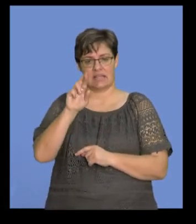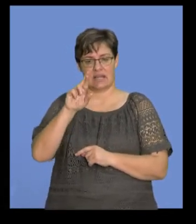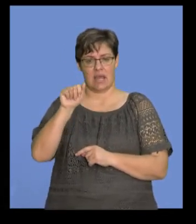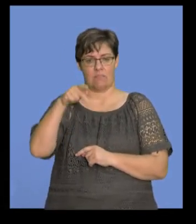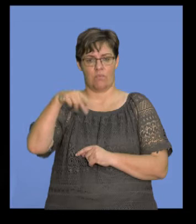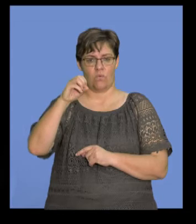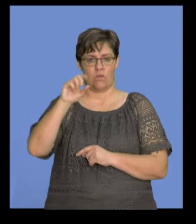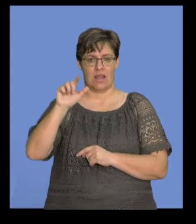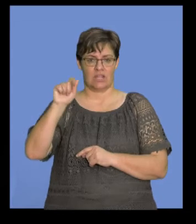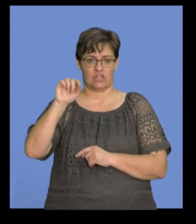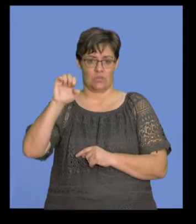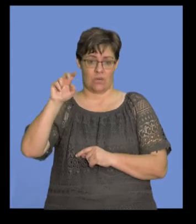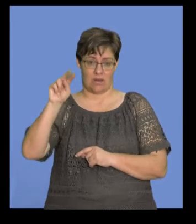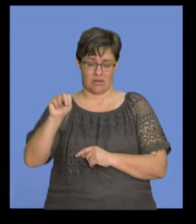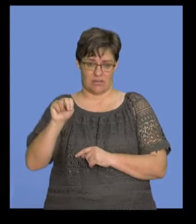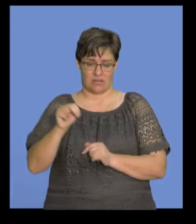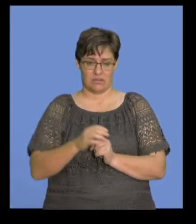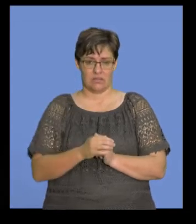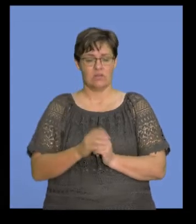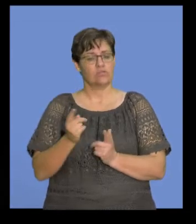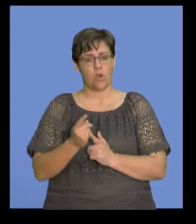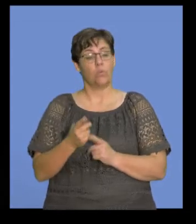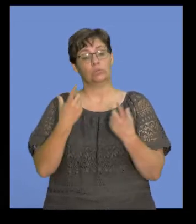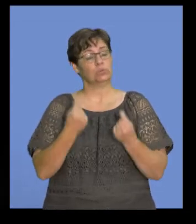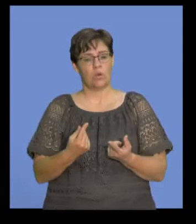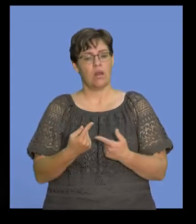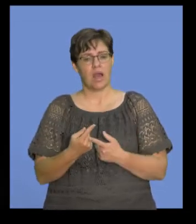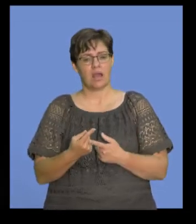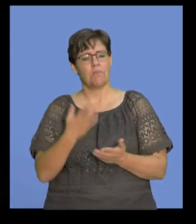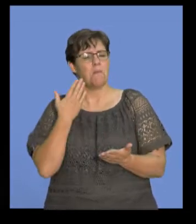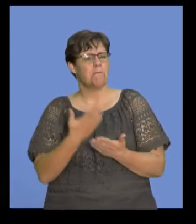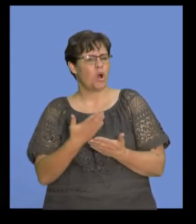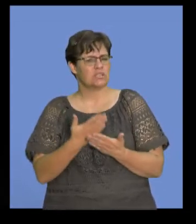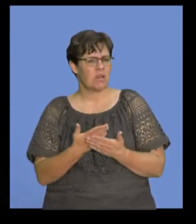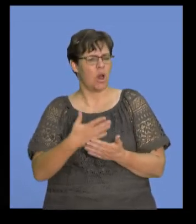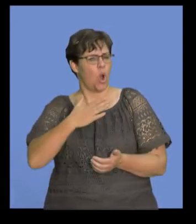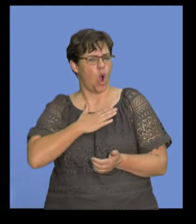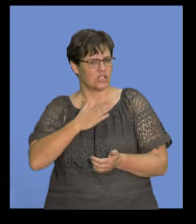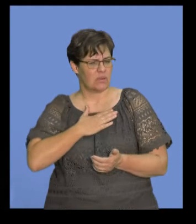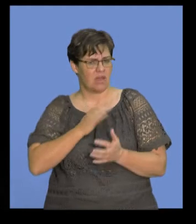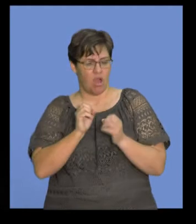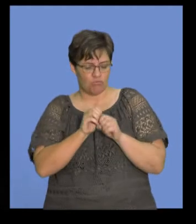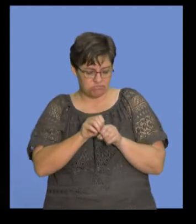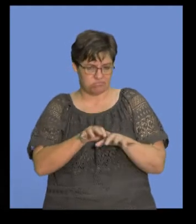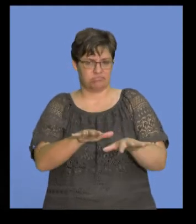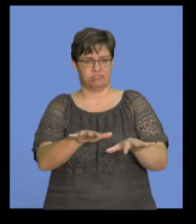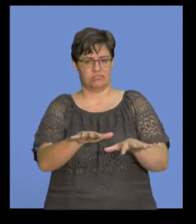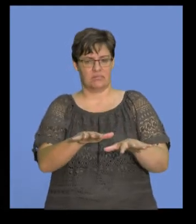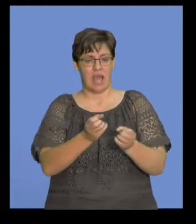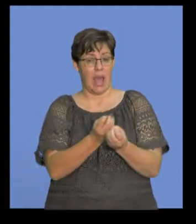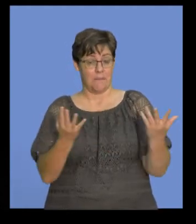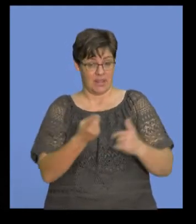extrapolation. And we're going to use that to infer, without having to do the experiment, what the possible oxygen